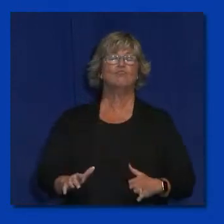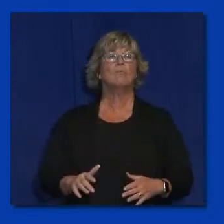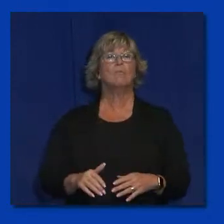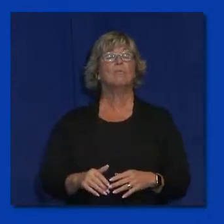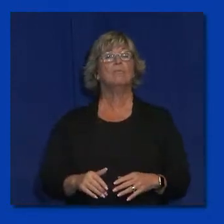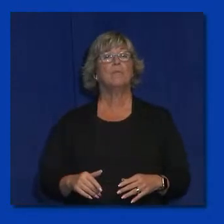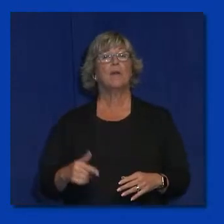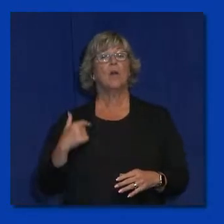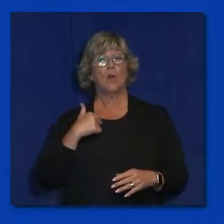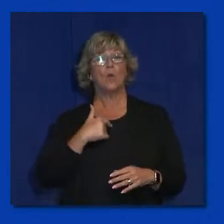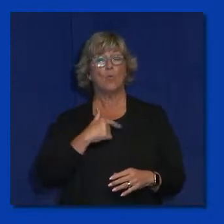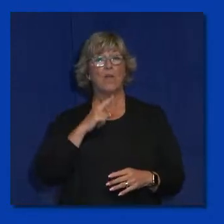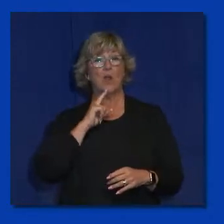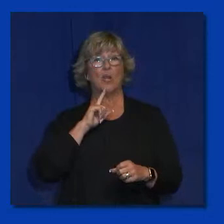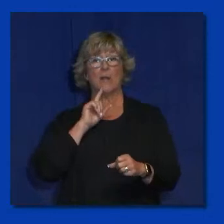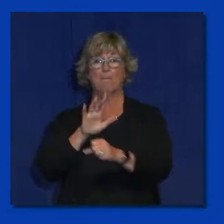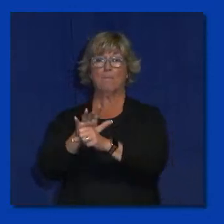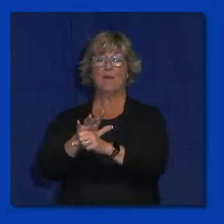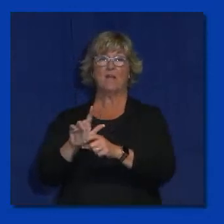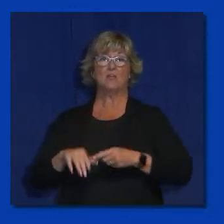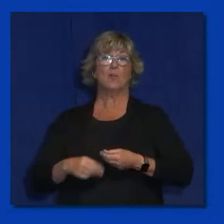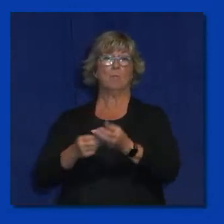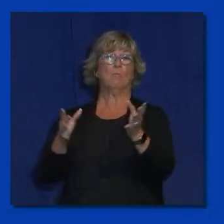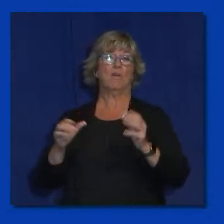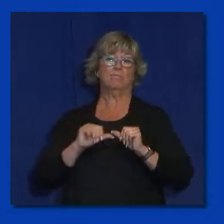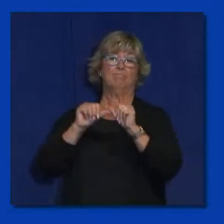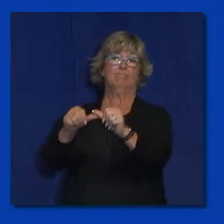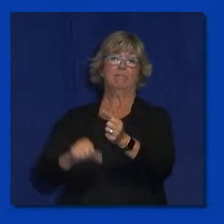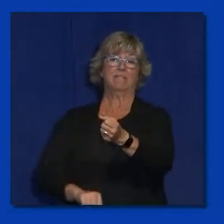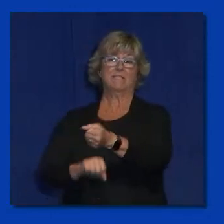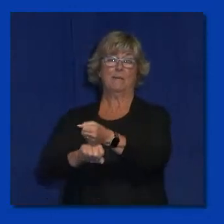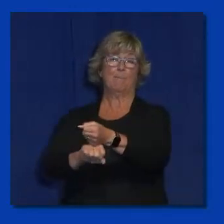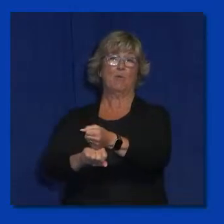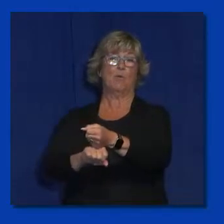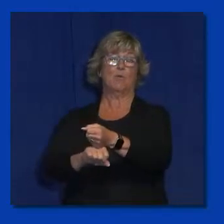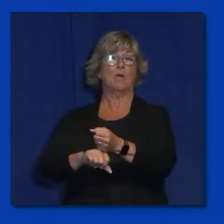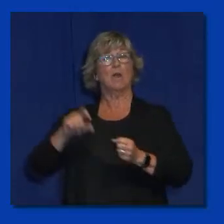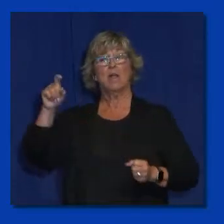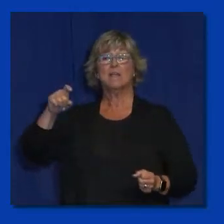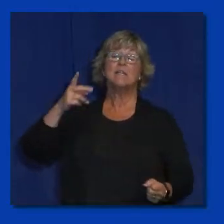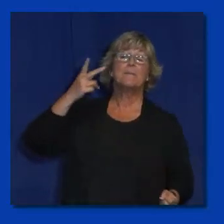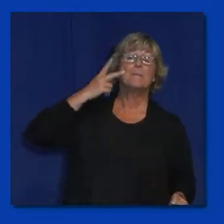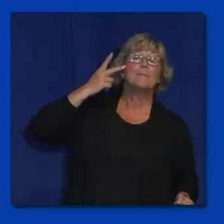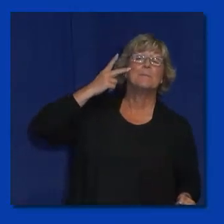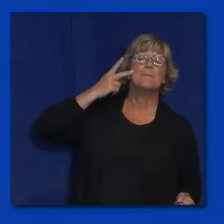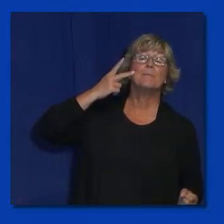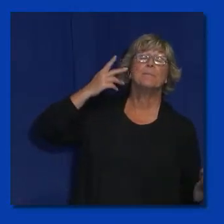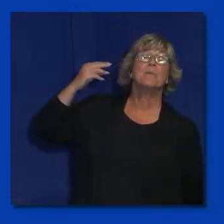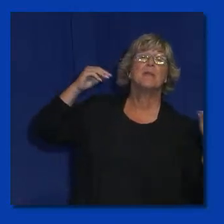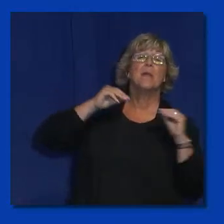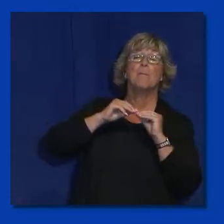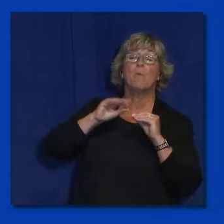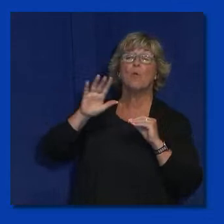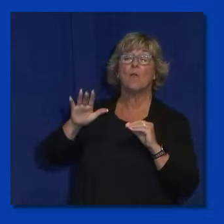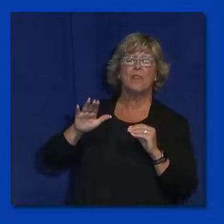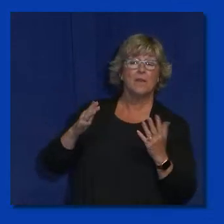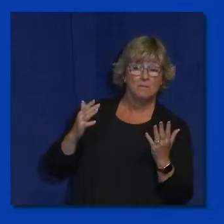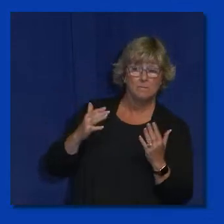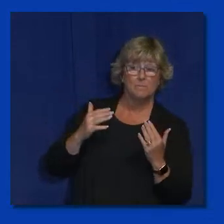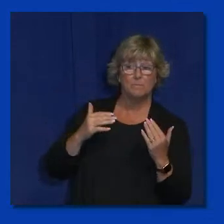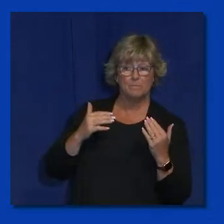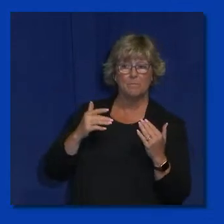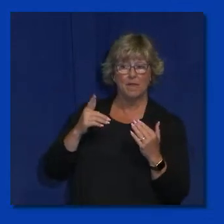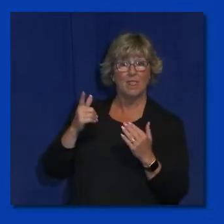we are committed to providing ongoing support, but we need to see more in terms of the accountability, which